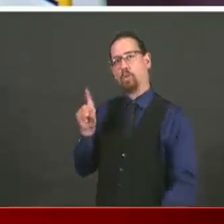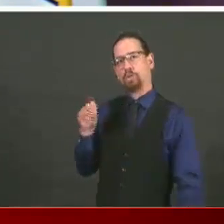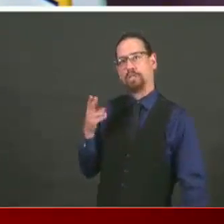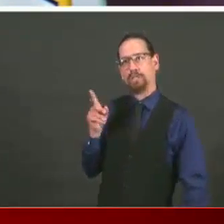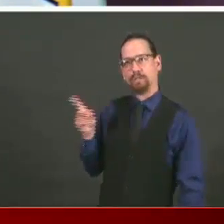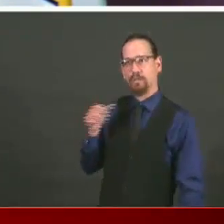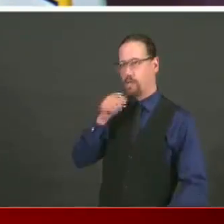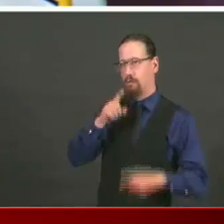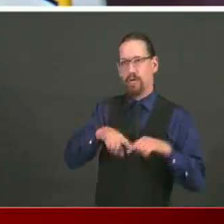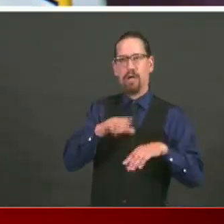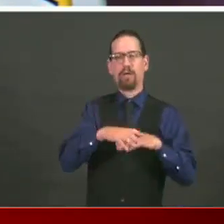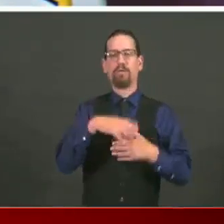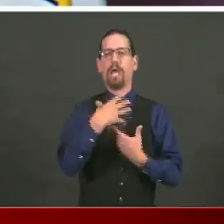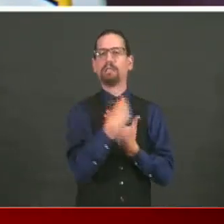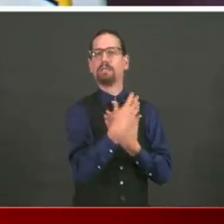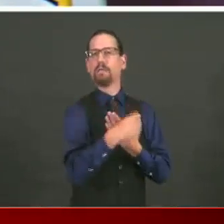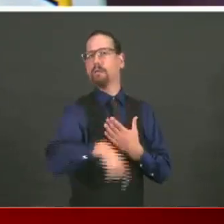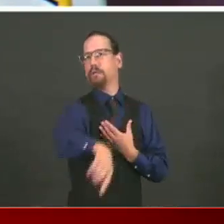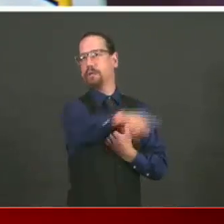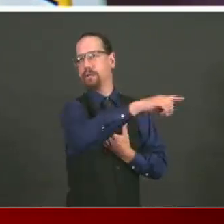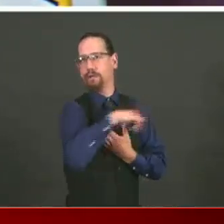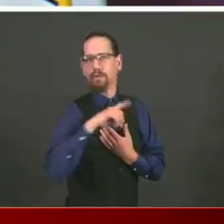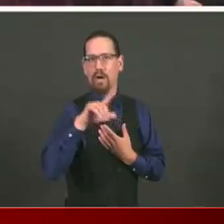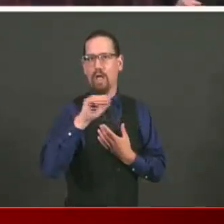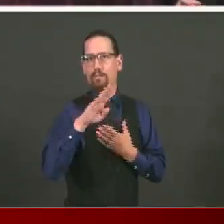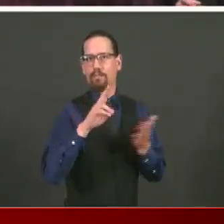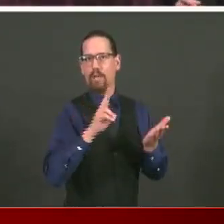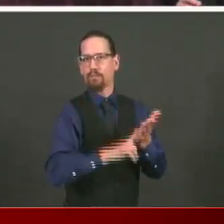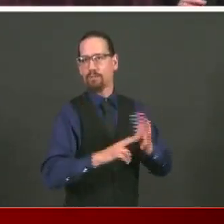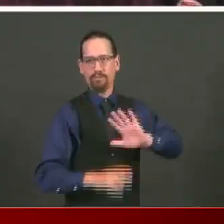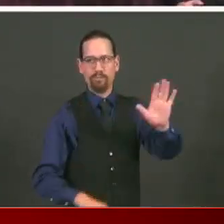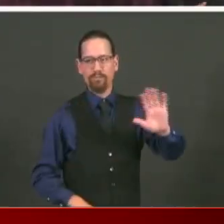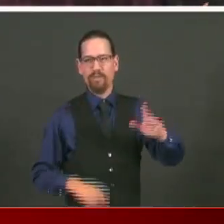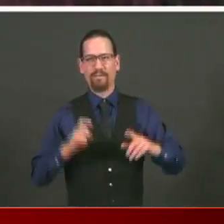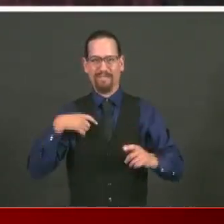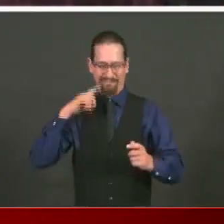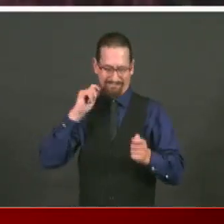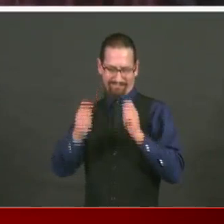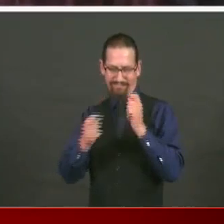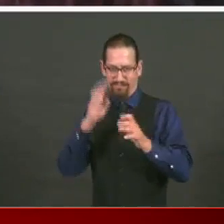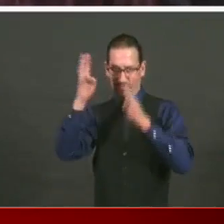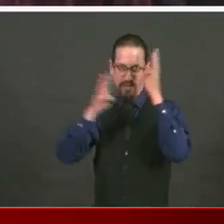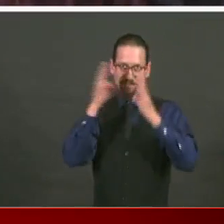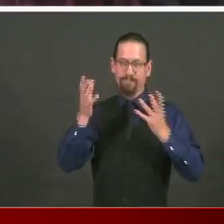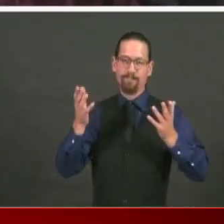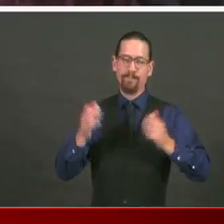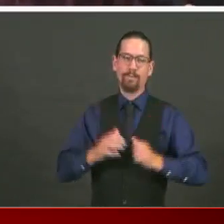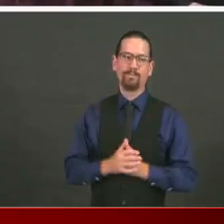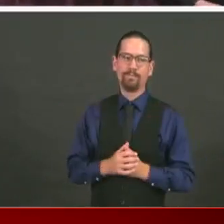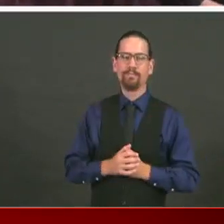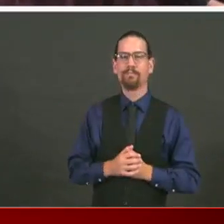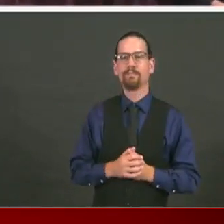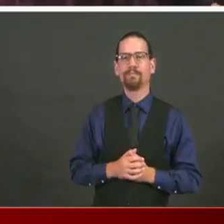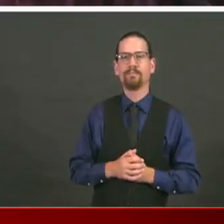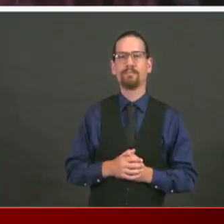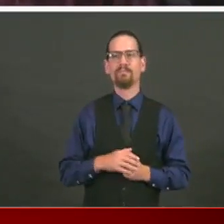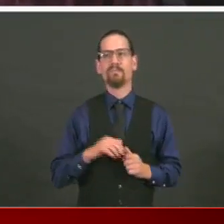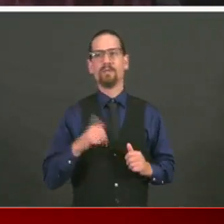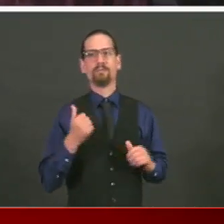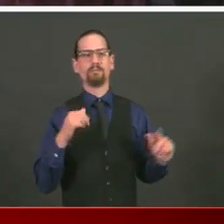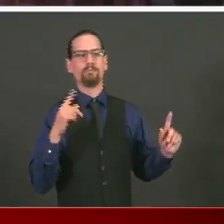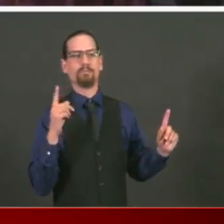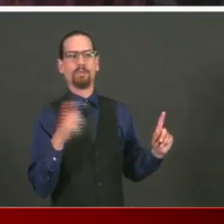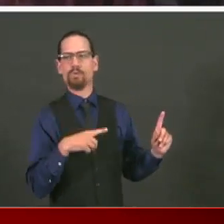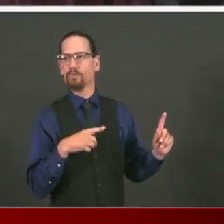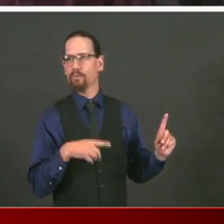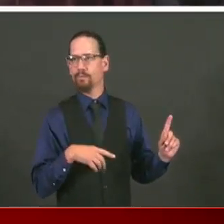We need to be more creative. So that's the honest answer. Prosecutor Kim Pat Donovan. Governor, you mentioned